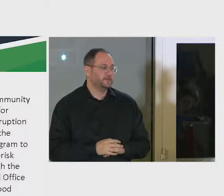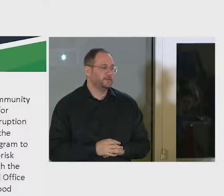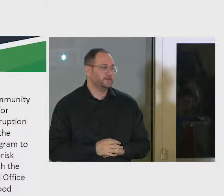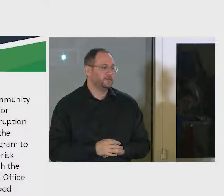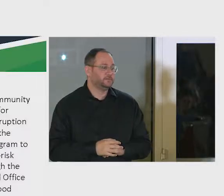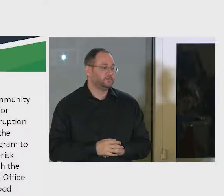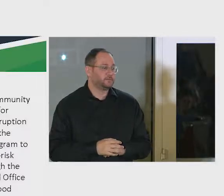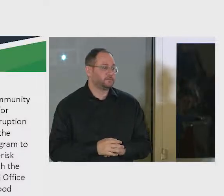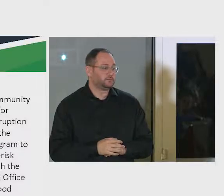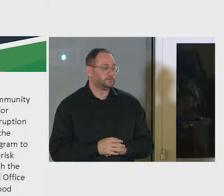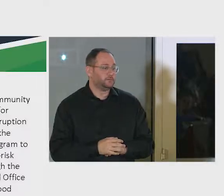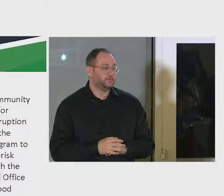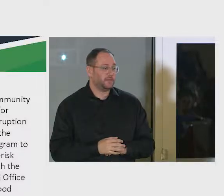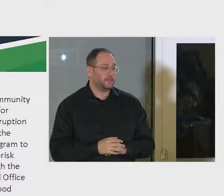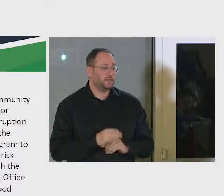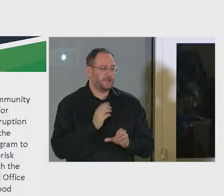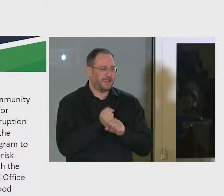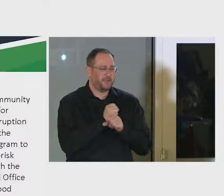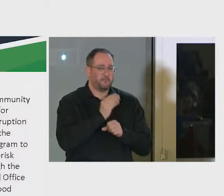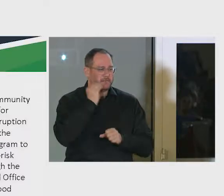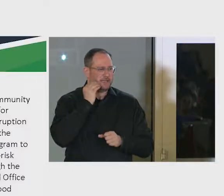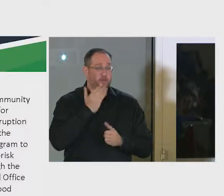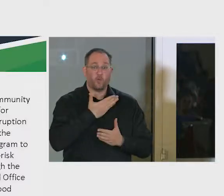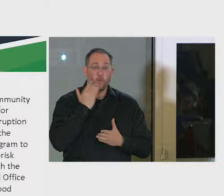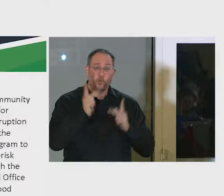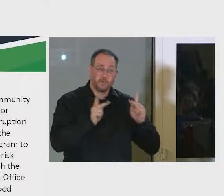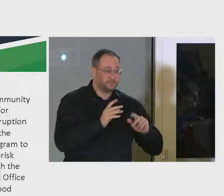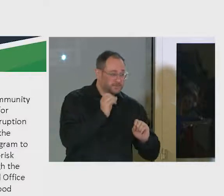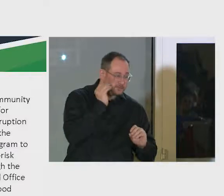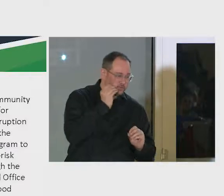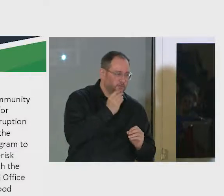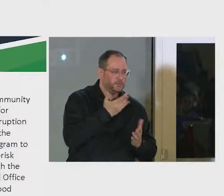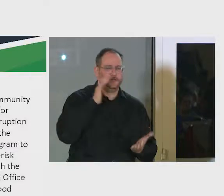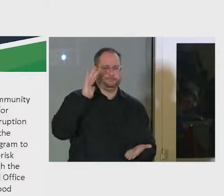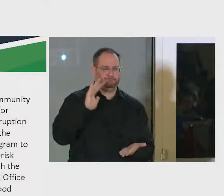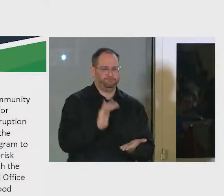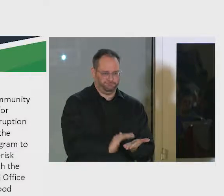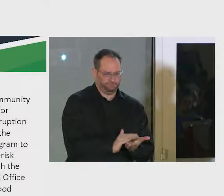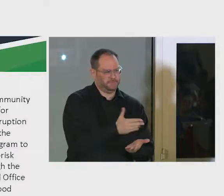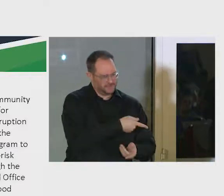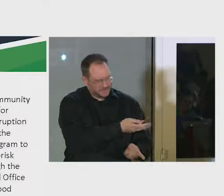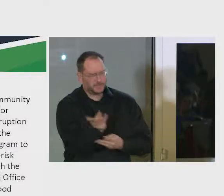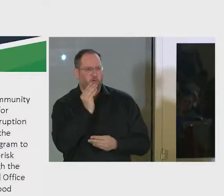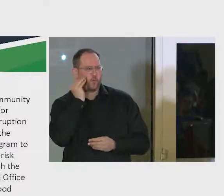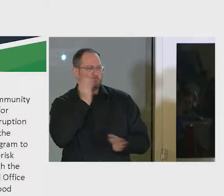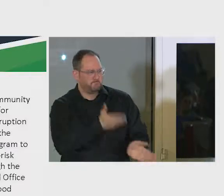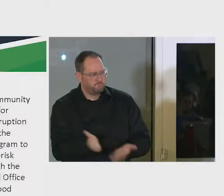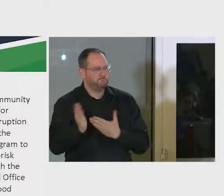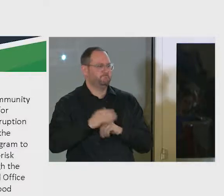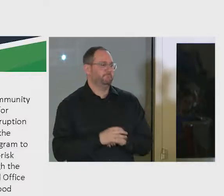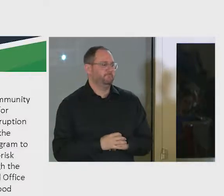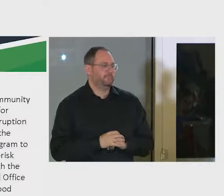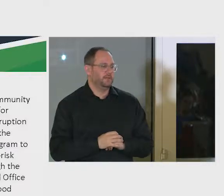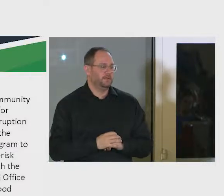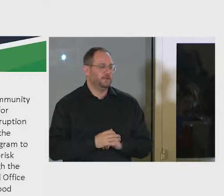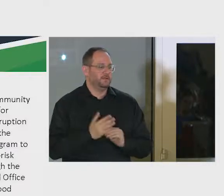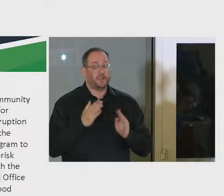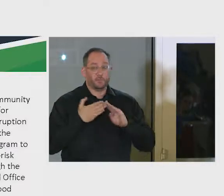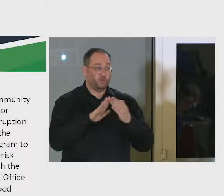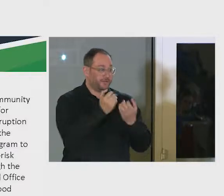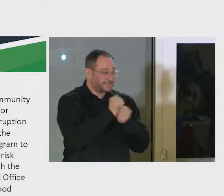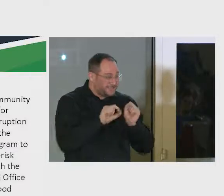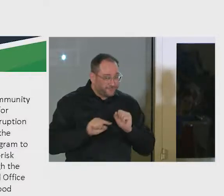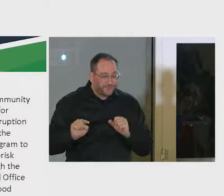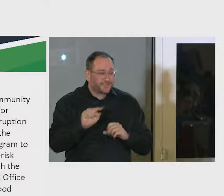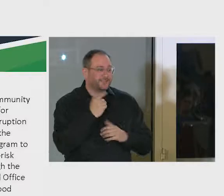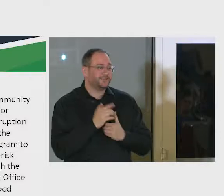non-recurring. We've also invested in public safety, standing up our new Office of Neighborhood Safety and Engagement, and investing in funds that